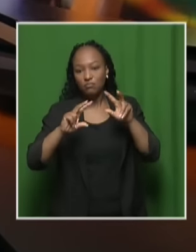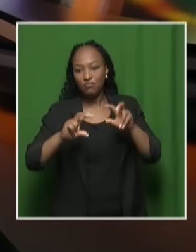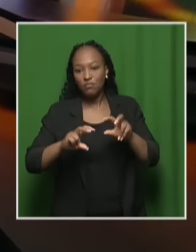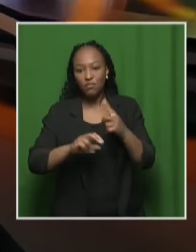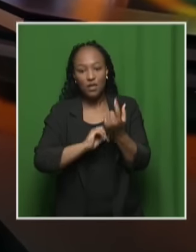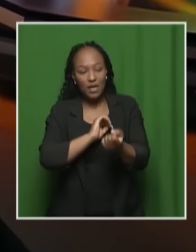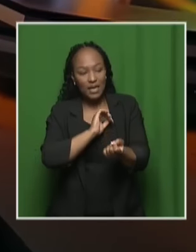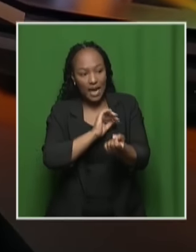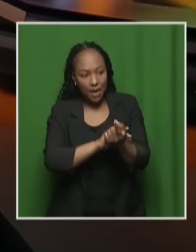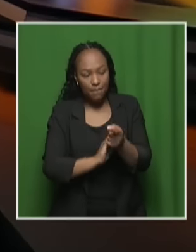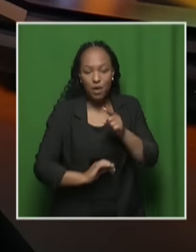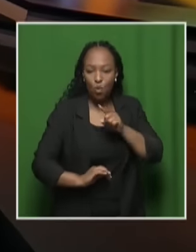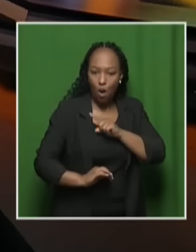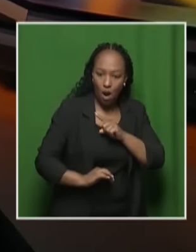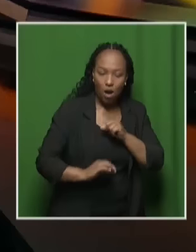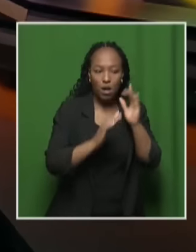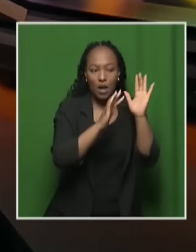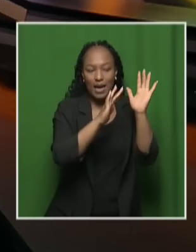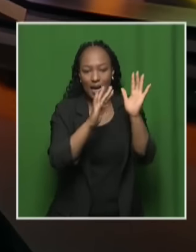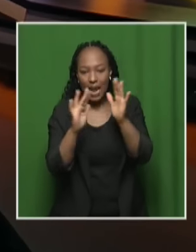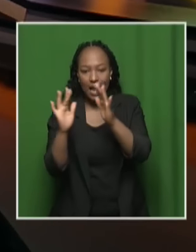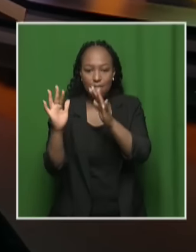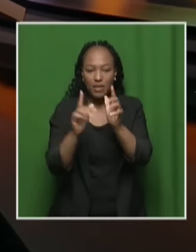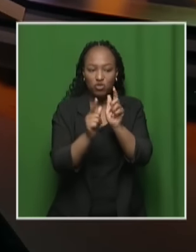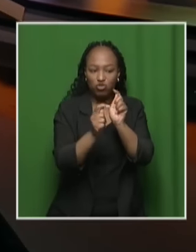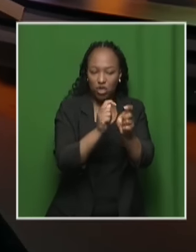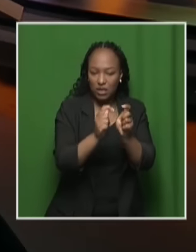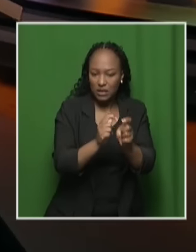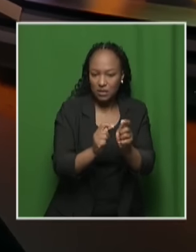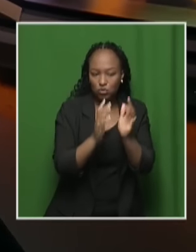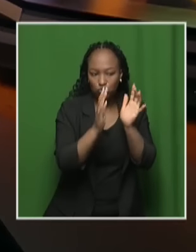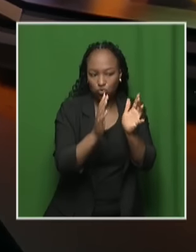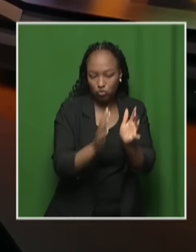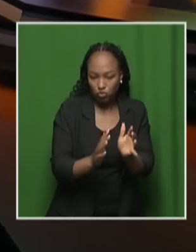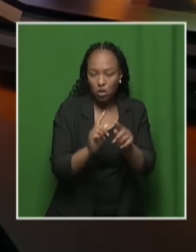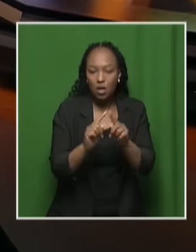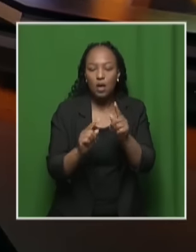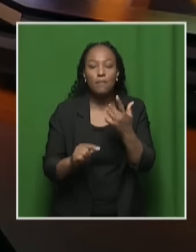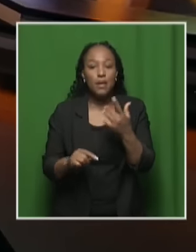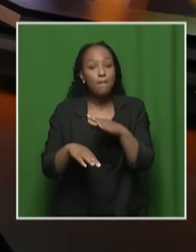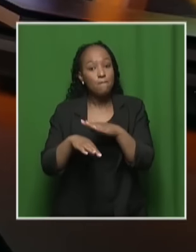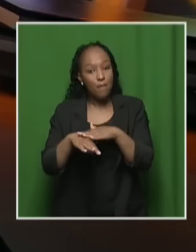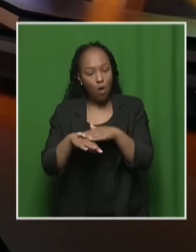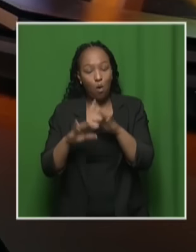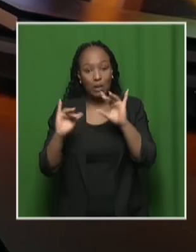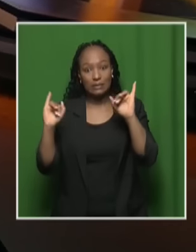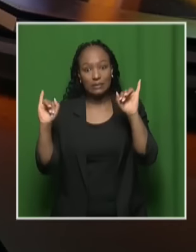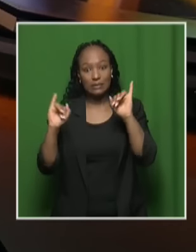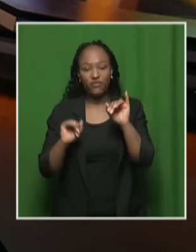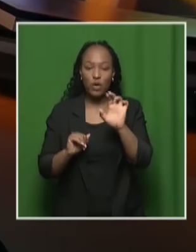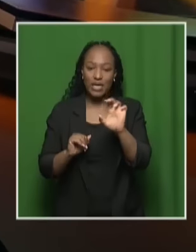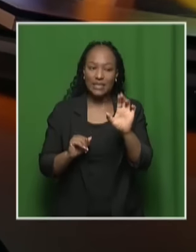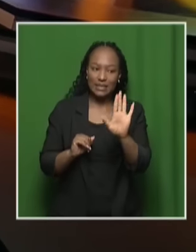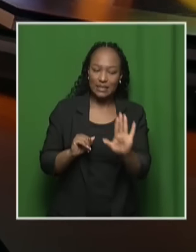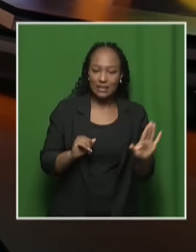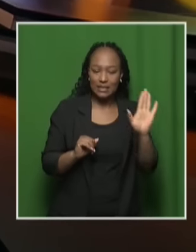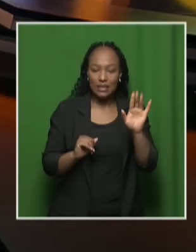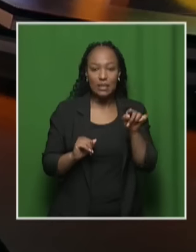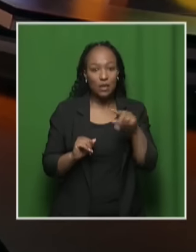this happened and it's because of climate change. Weather patterns needs to be studied, but one thing I can say, we're having more of the extremes in the eastern parts, and